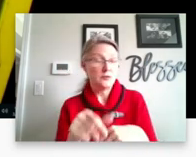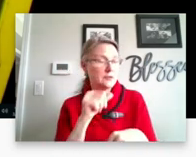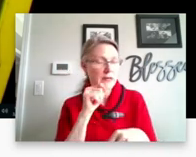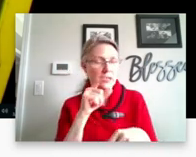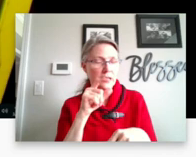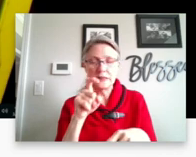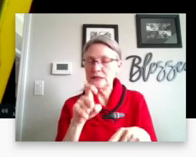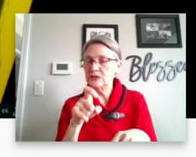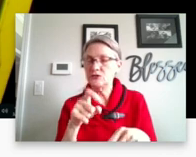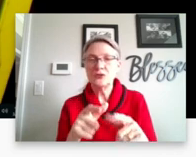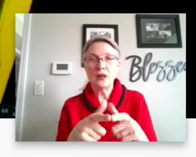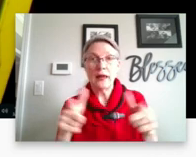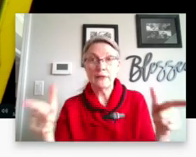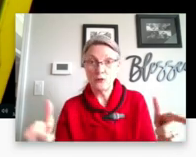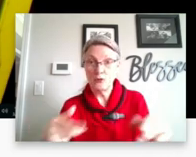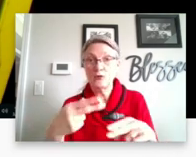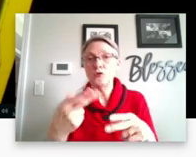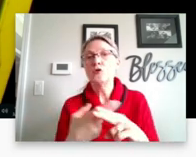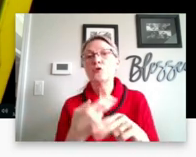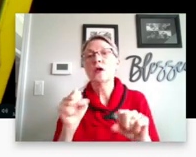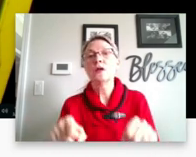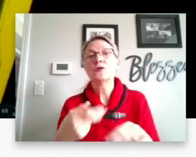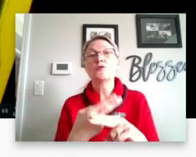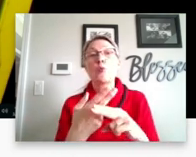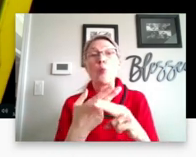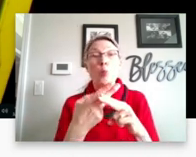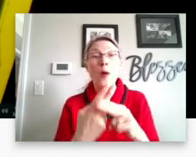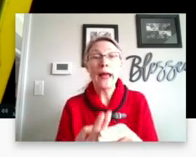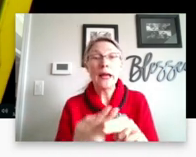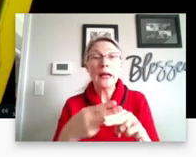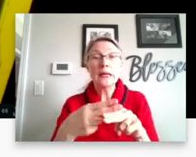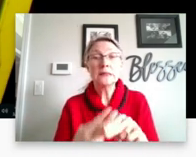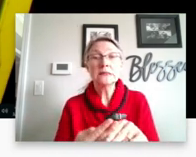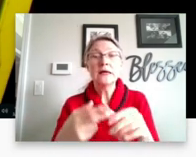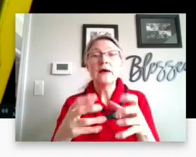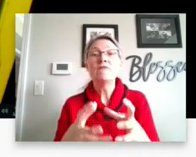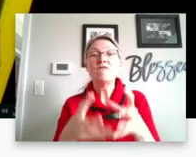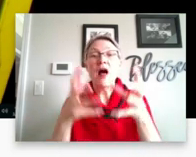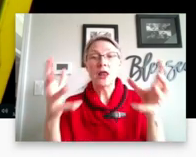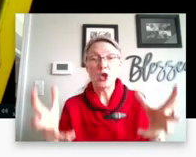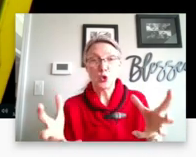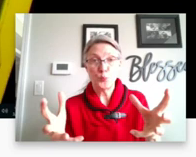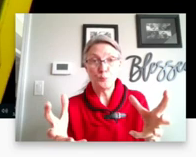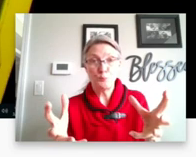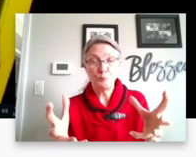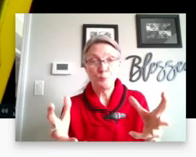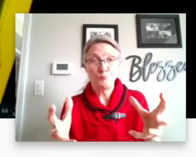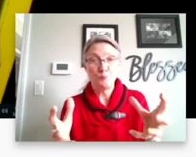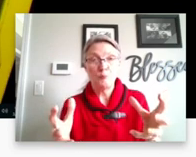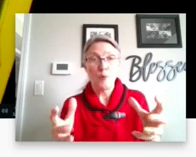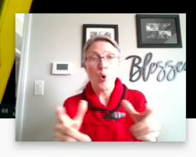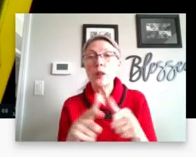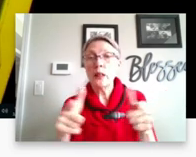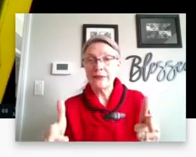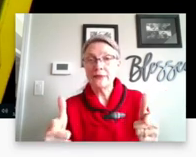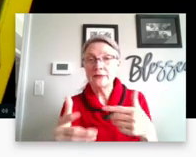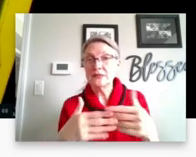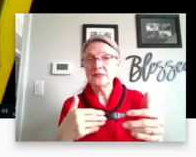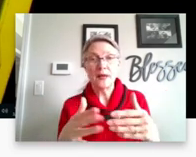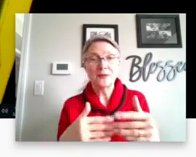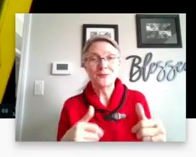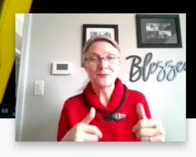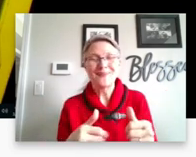to use length. You can use weight, you can use volume, but you do not have to use weight. So I